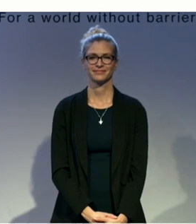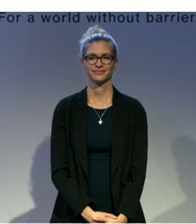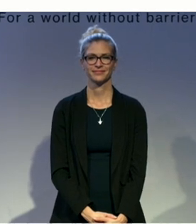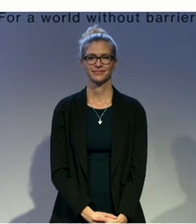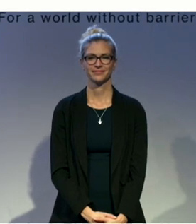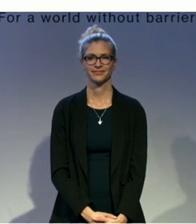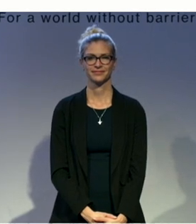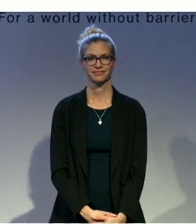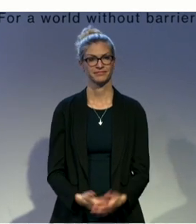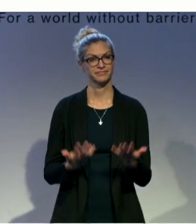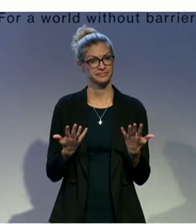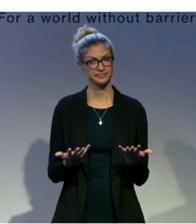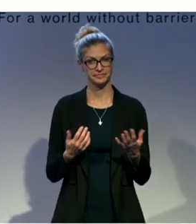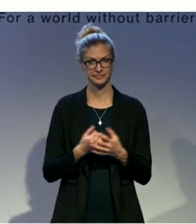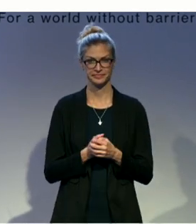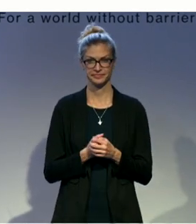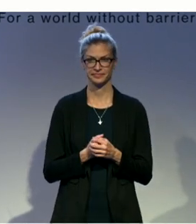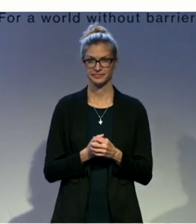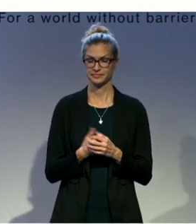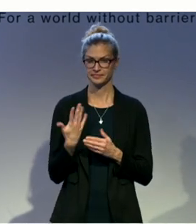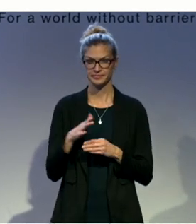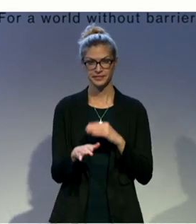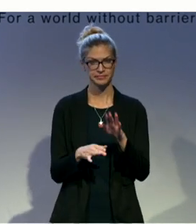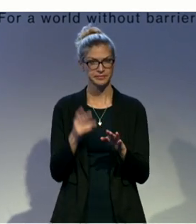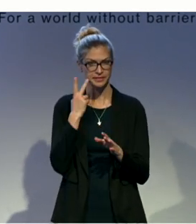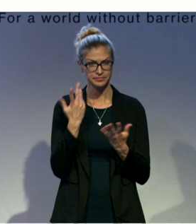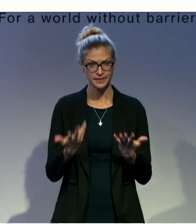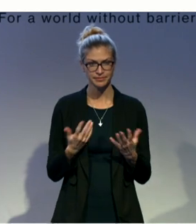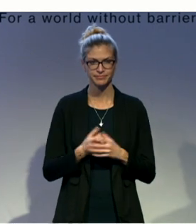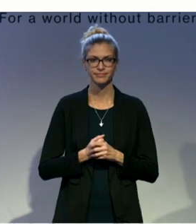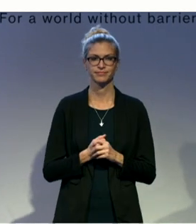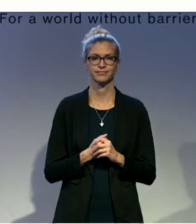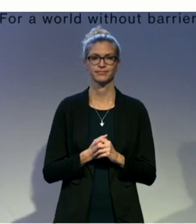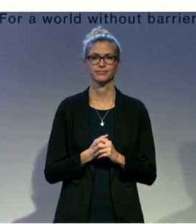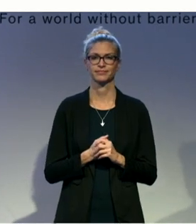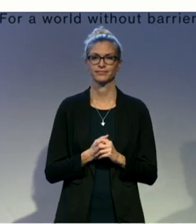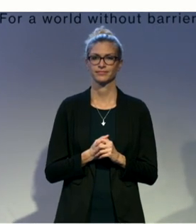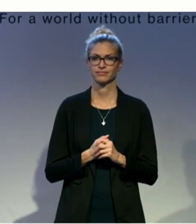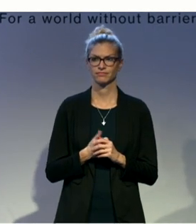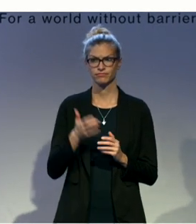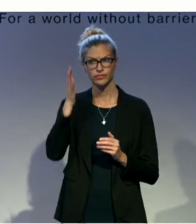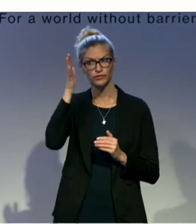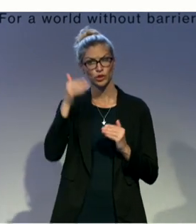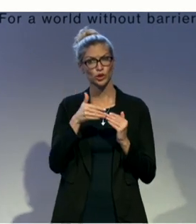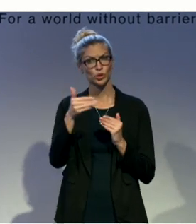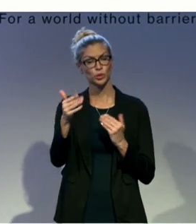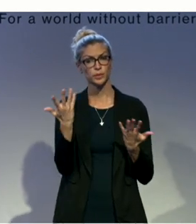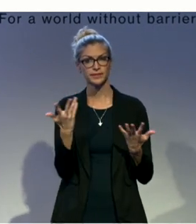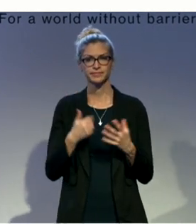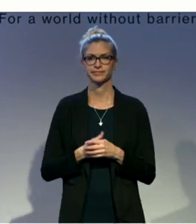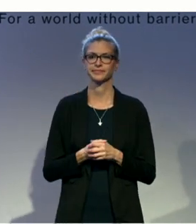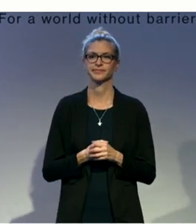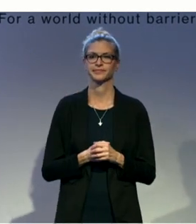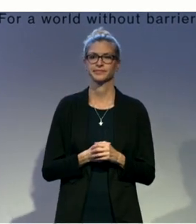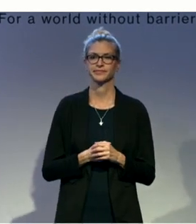So what are our next steps? It's in the future. So to write a best